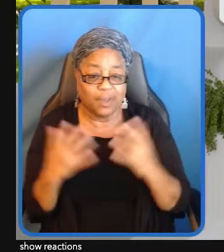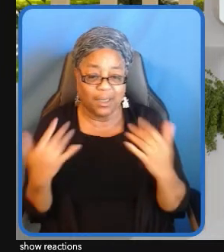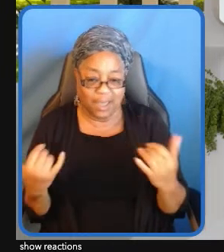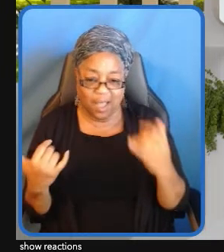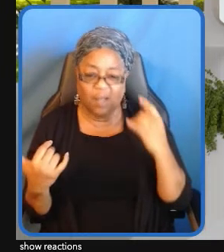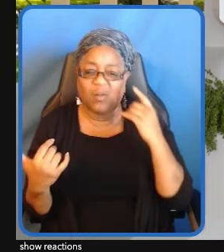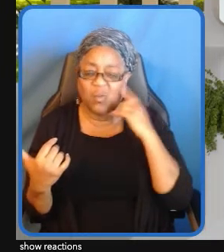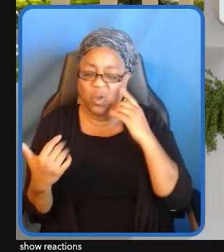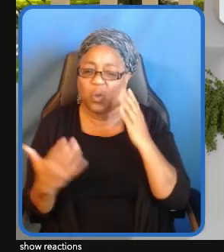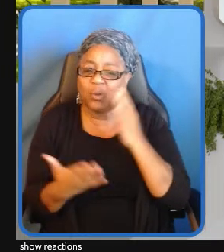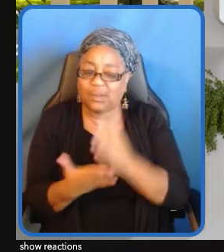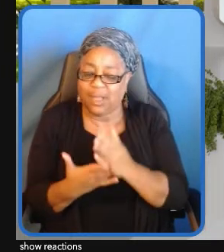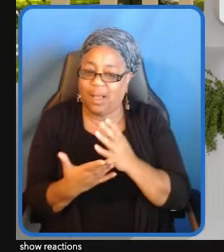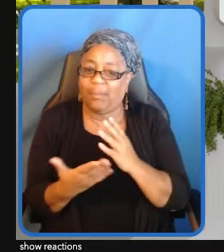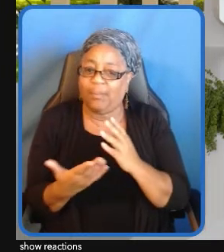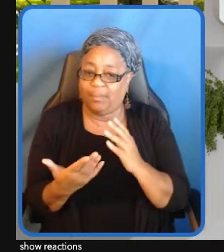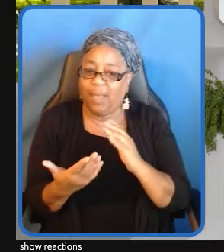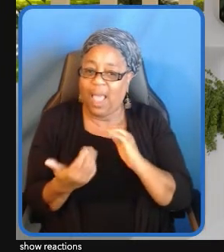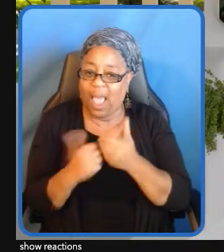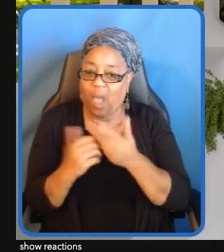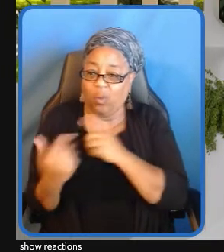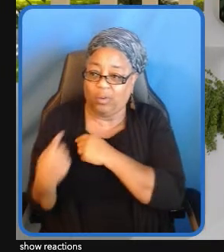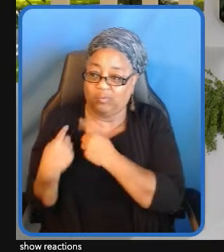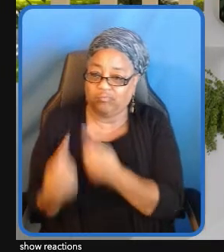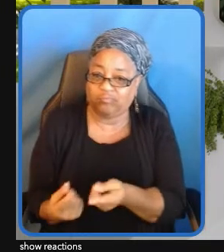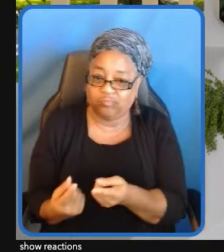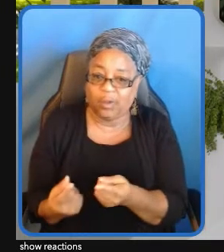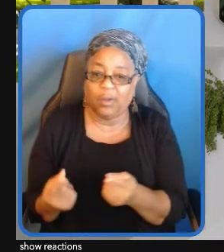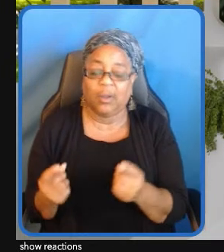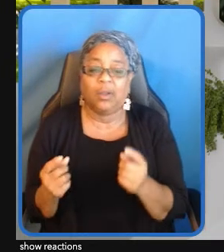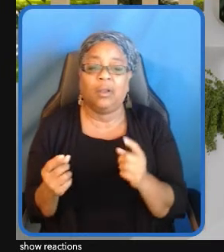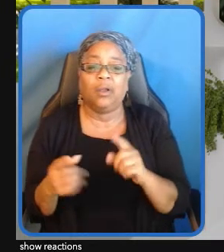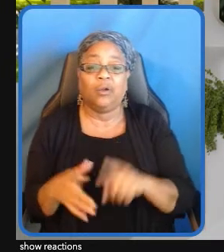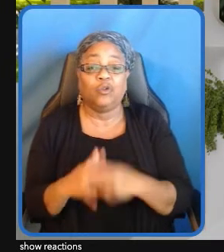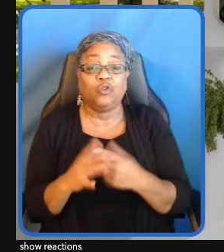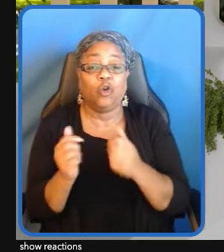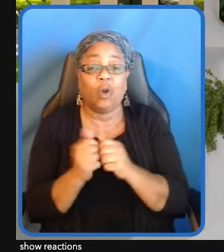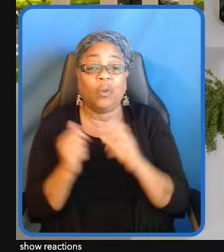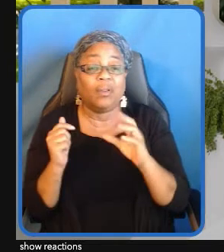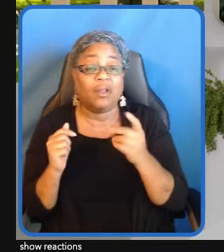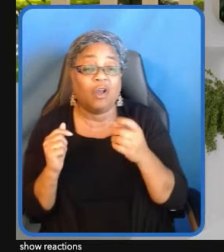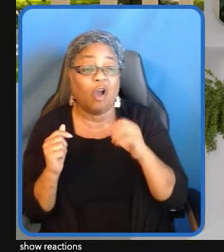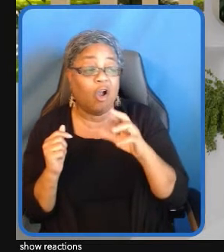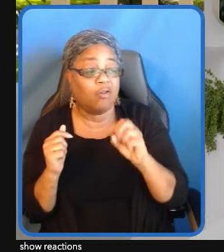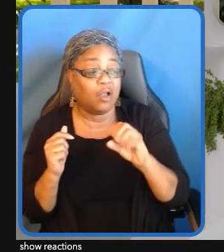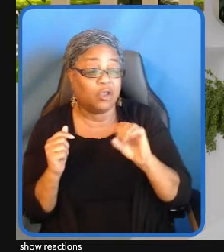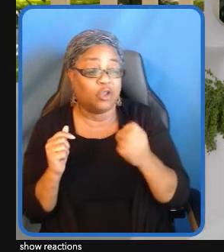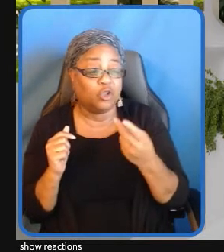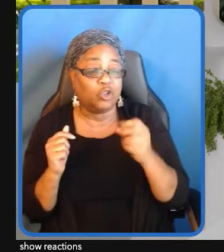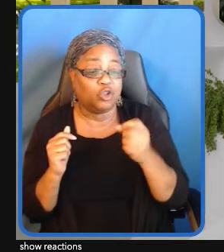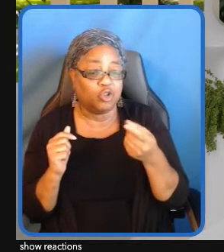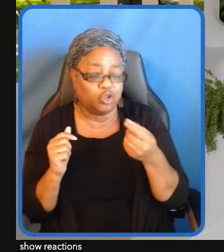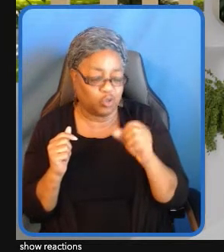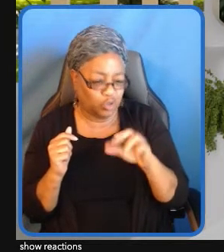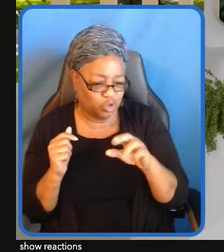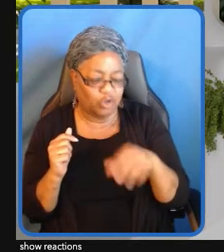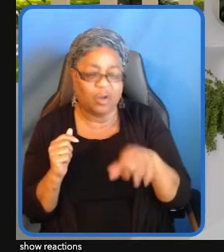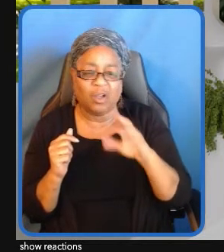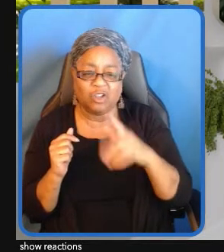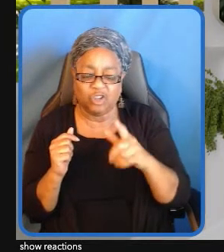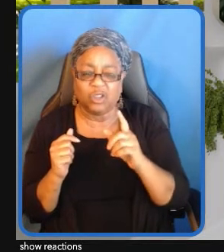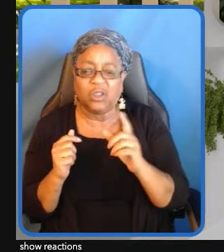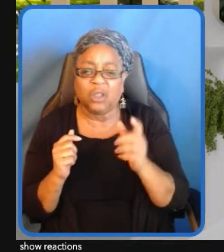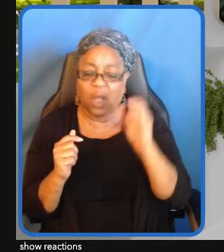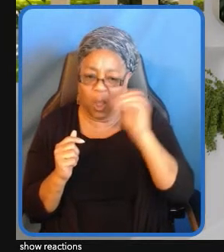tech industry's most influential journalist, Kara Swisher, opinion writer for the New York Times. And she's going to ask our CEOs,